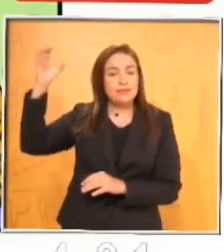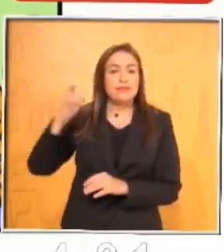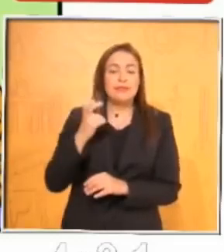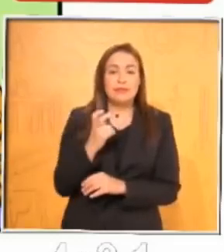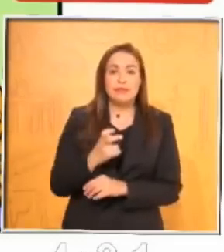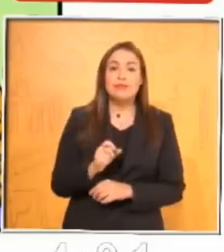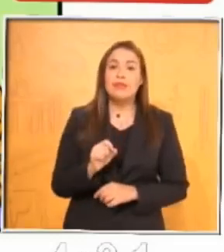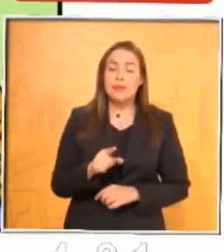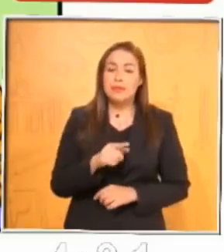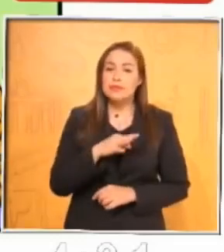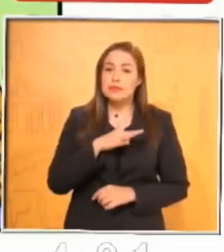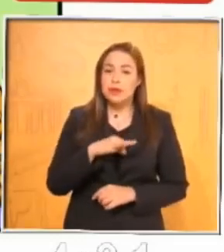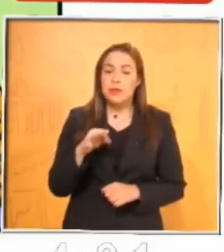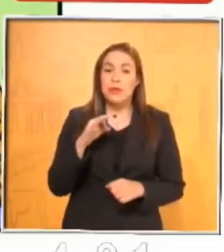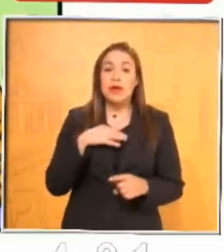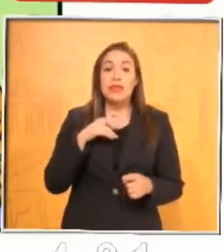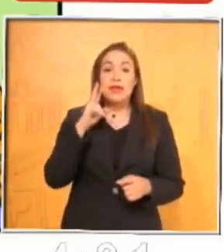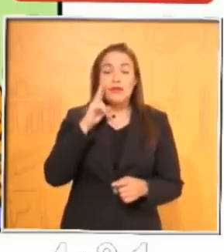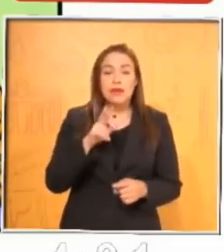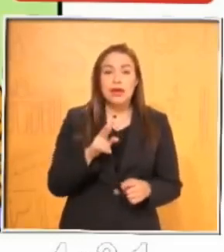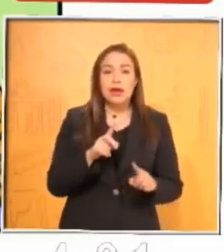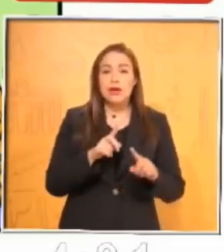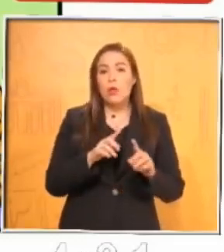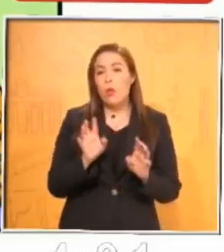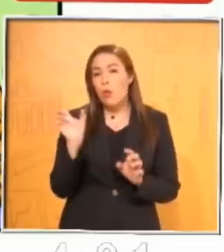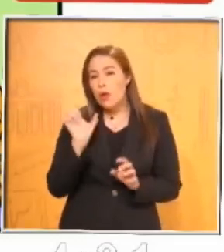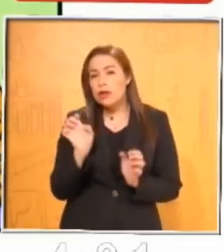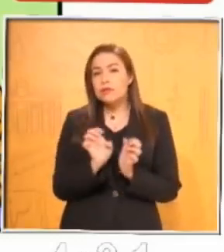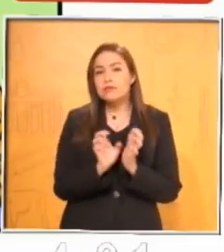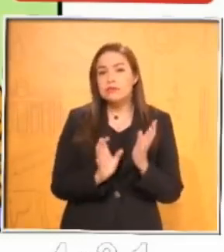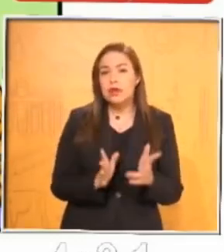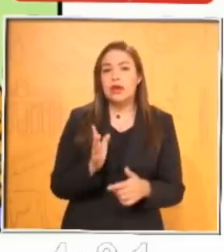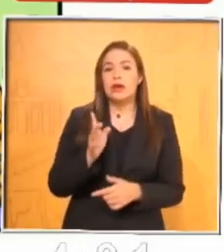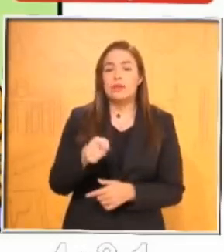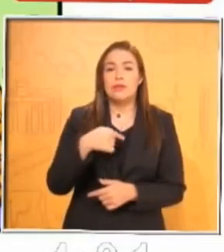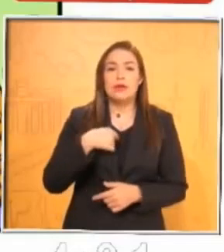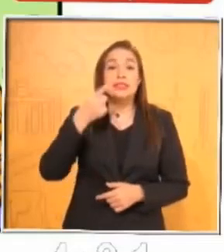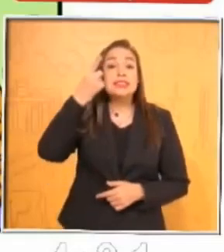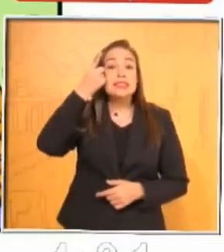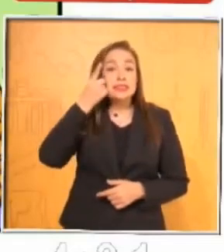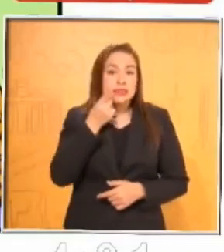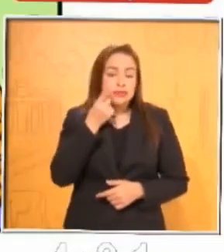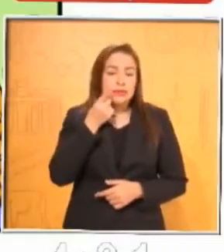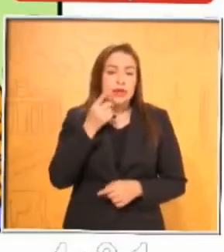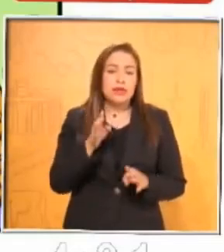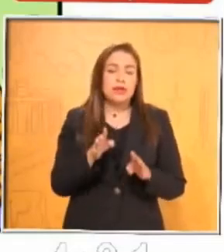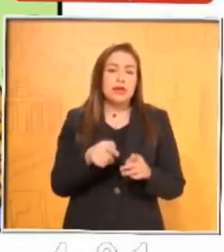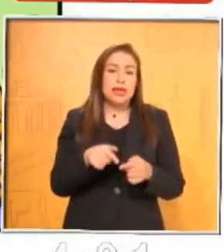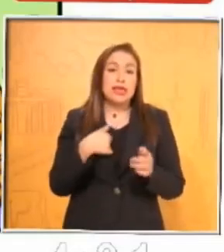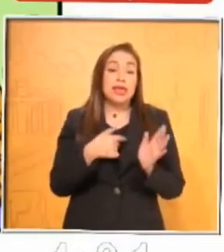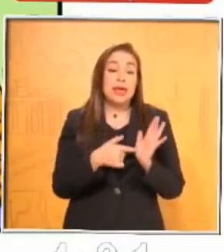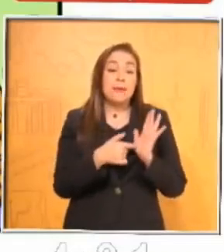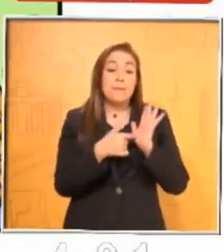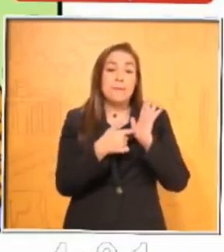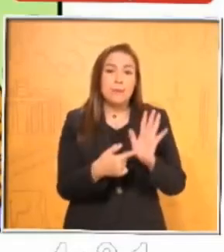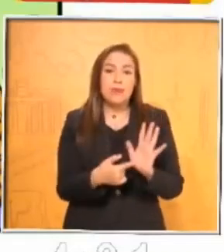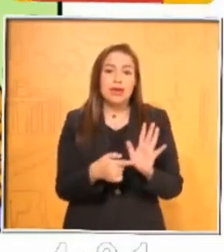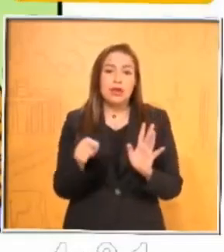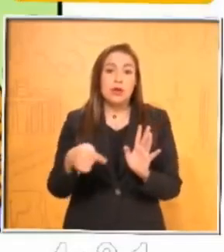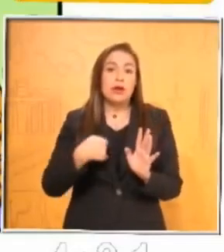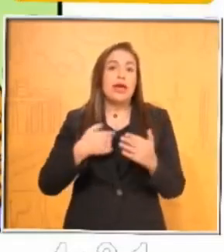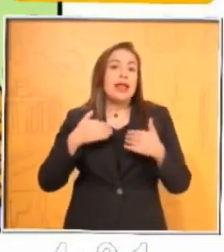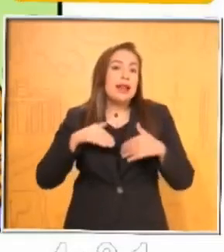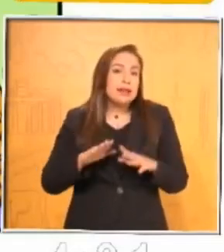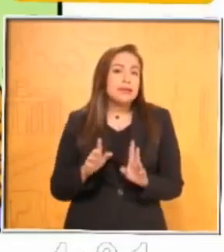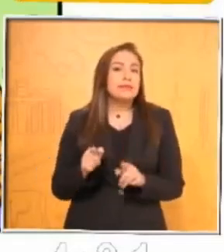also when a character is sleeping, and it represents what that character is